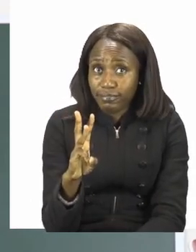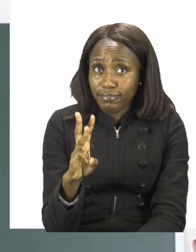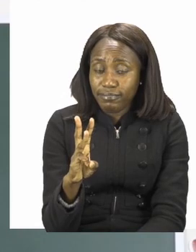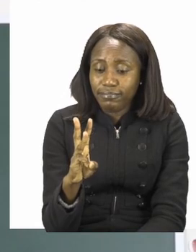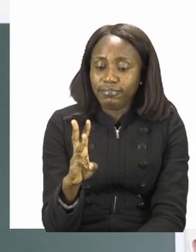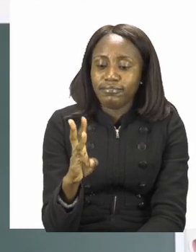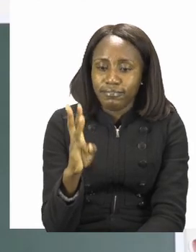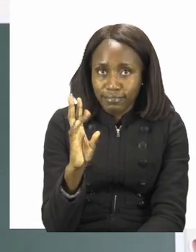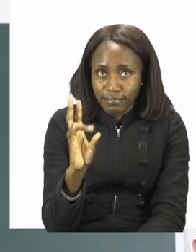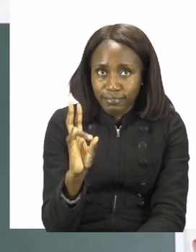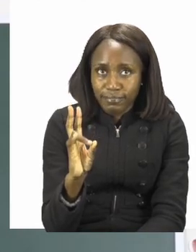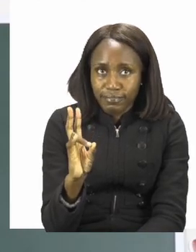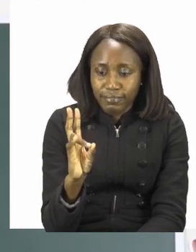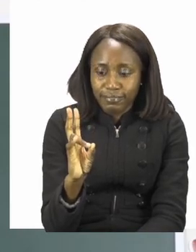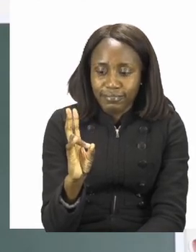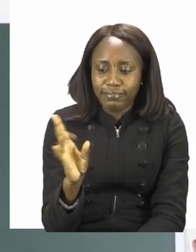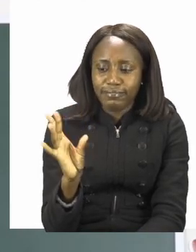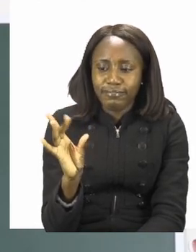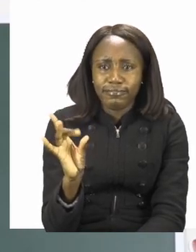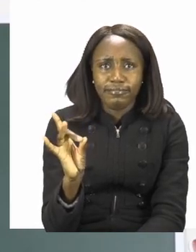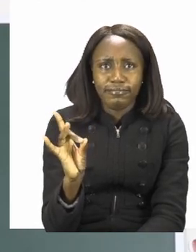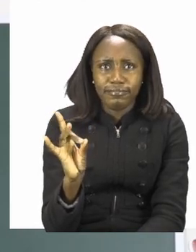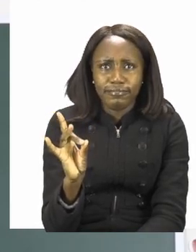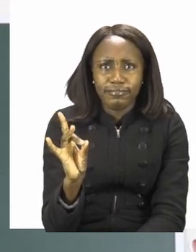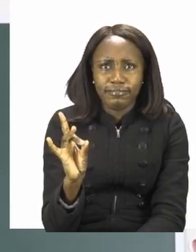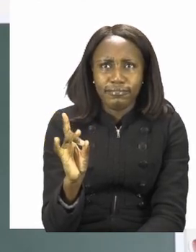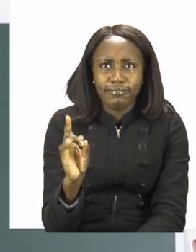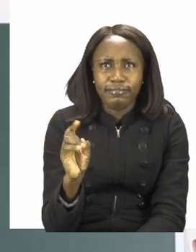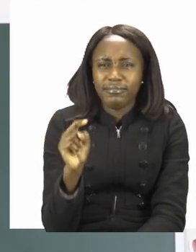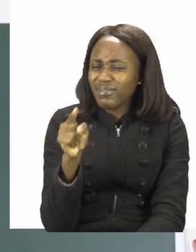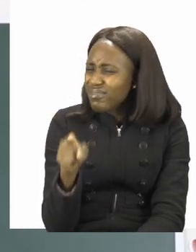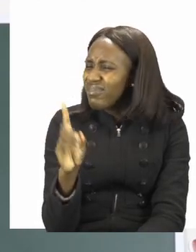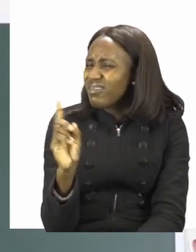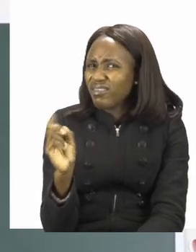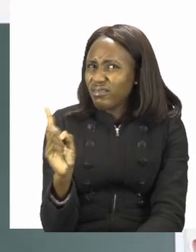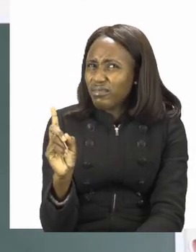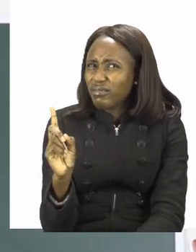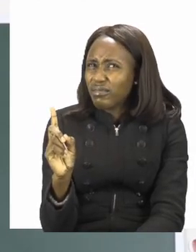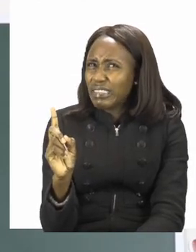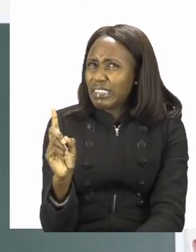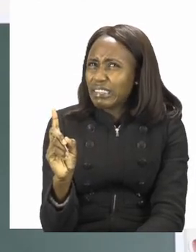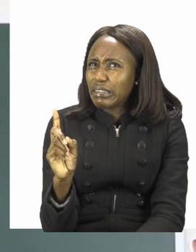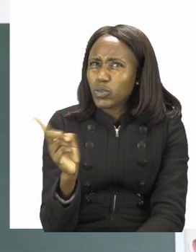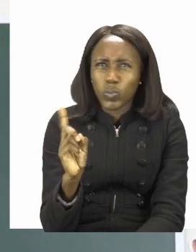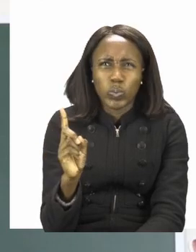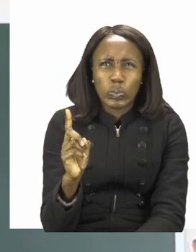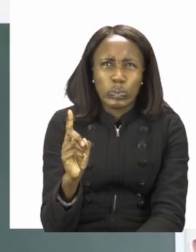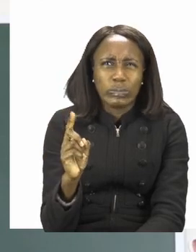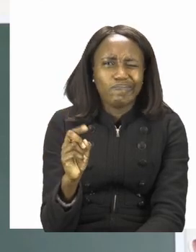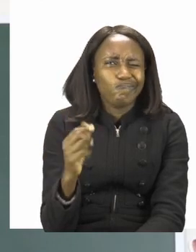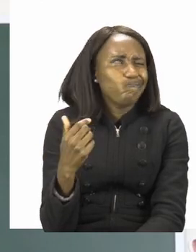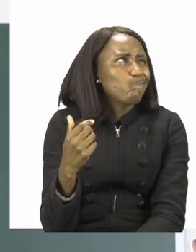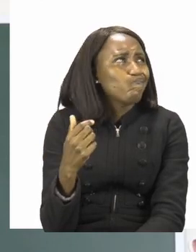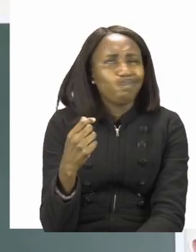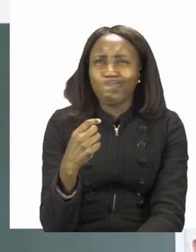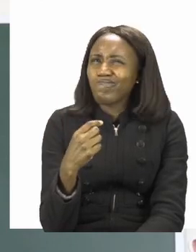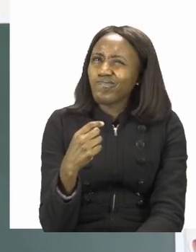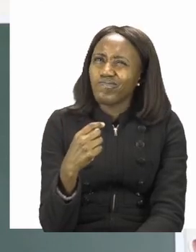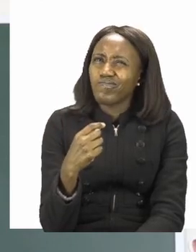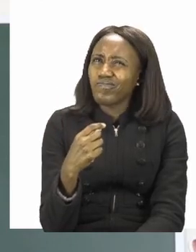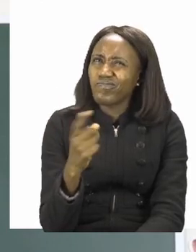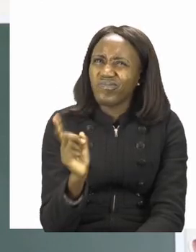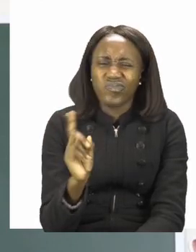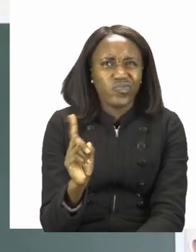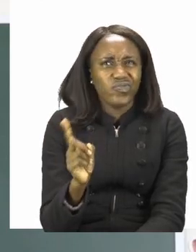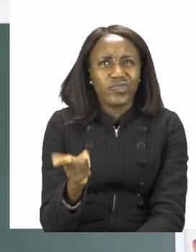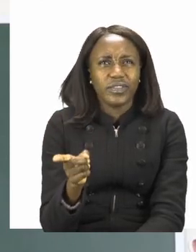6, 7, 8, dash. What number is missing?